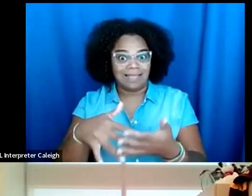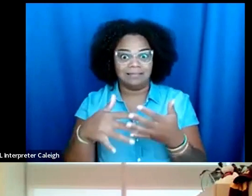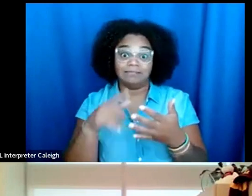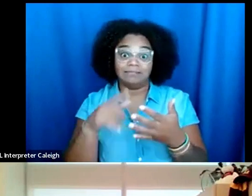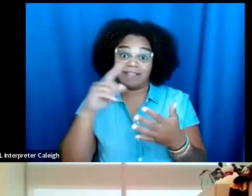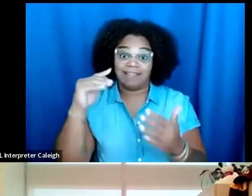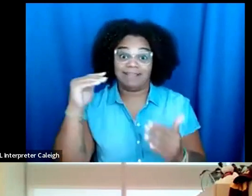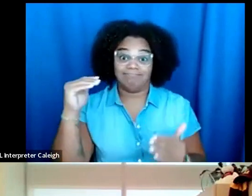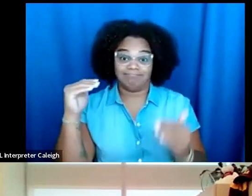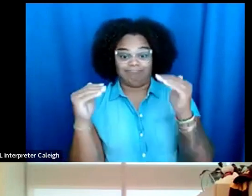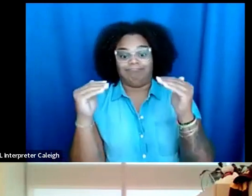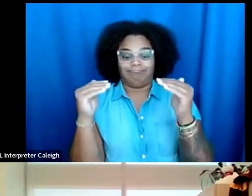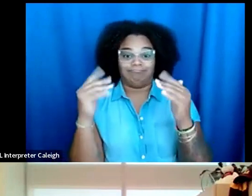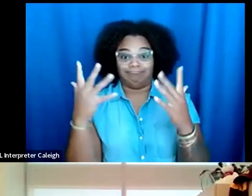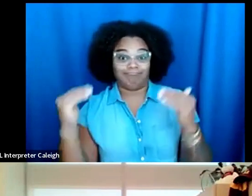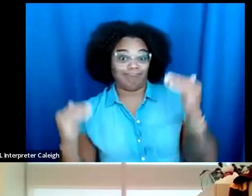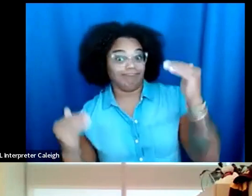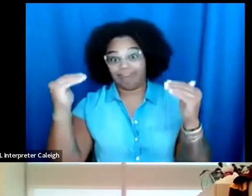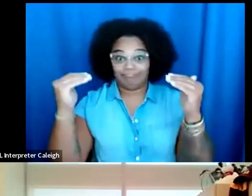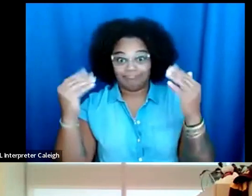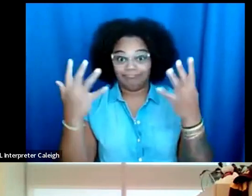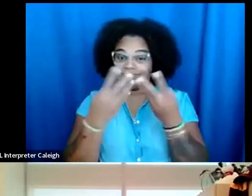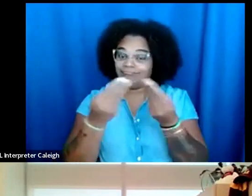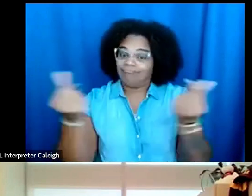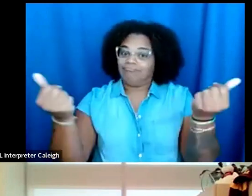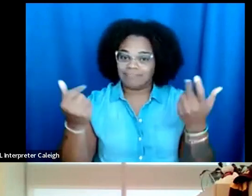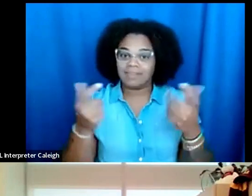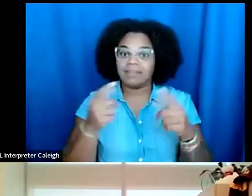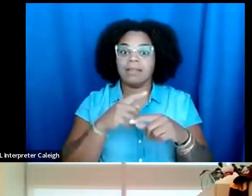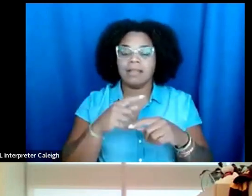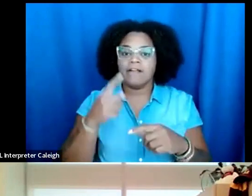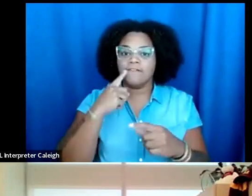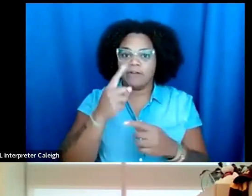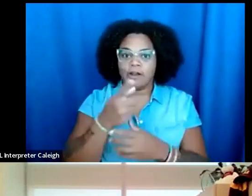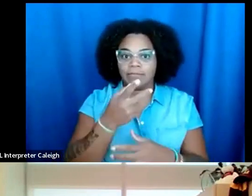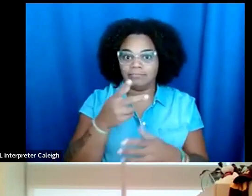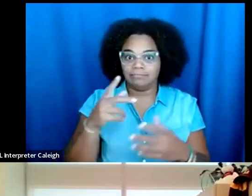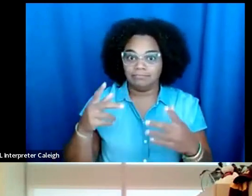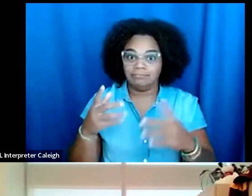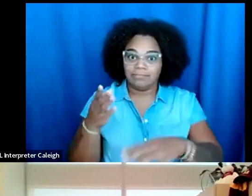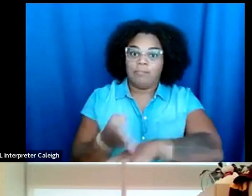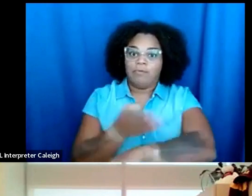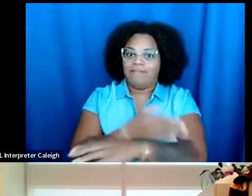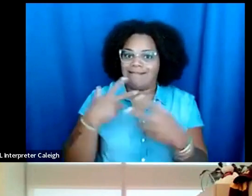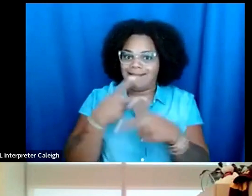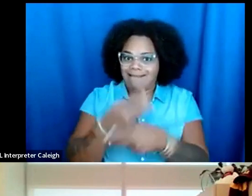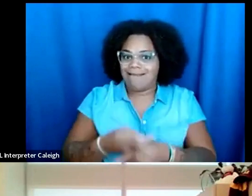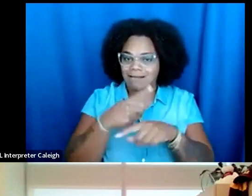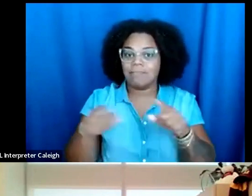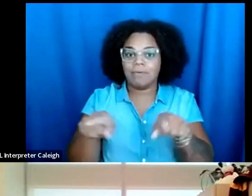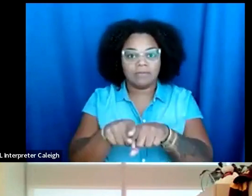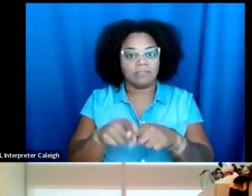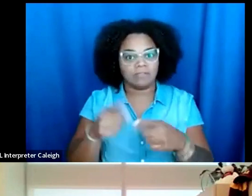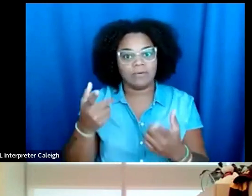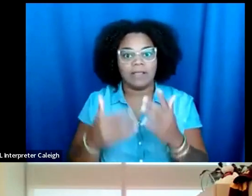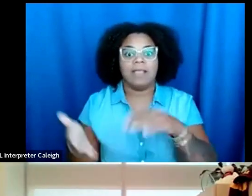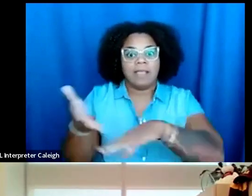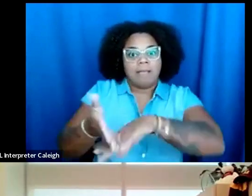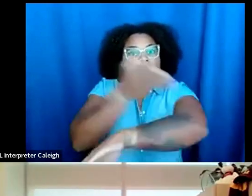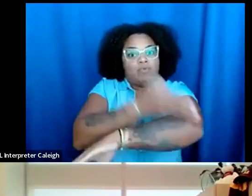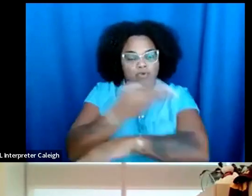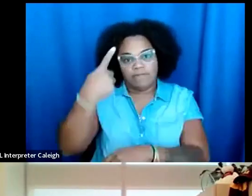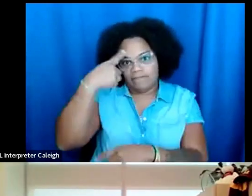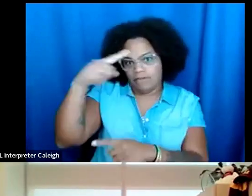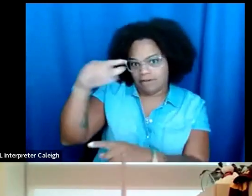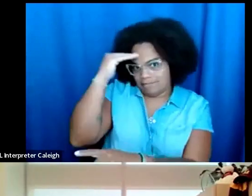in completion of care, but it improved completion rates for both Black and white patients. So it wasn't at the cost of